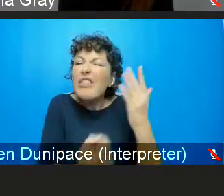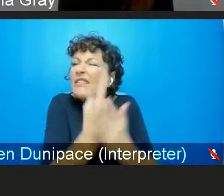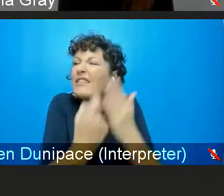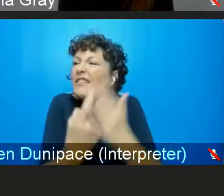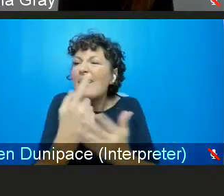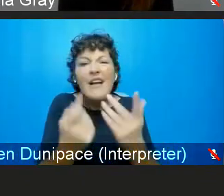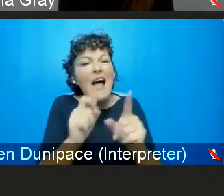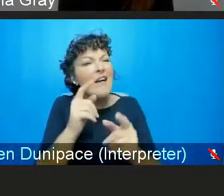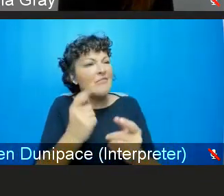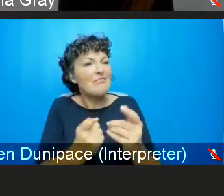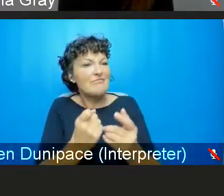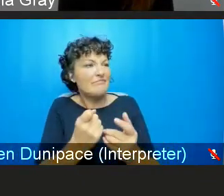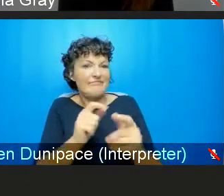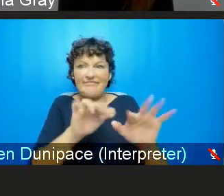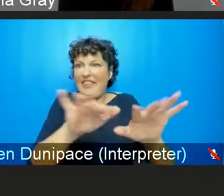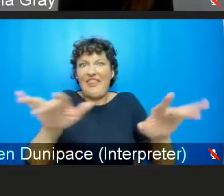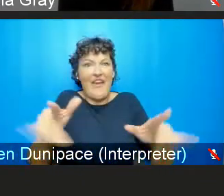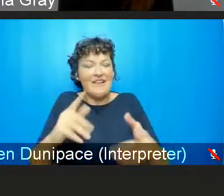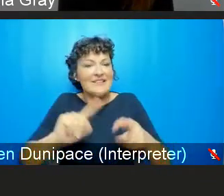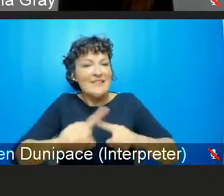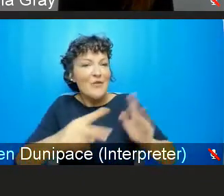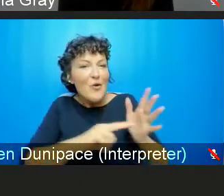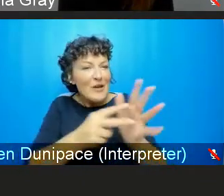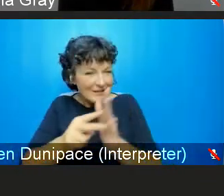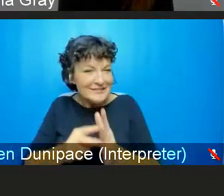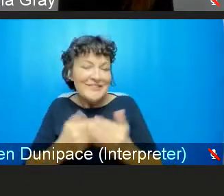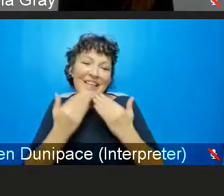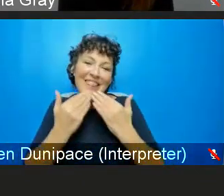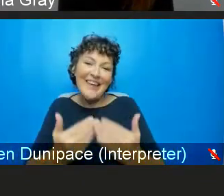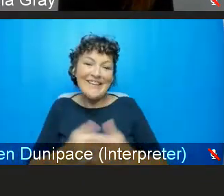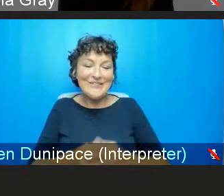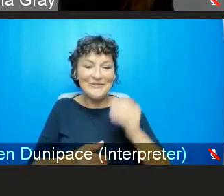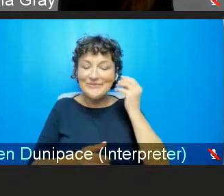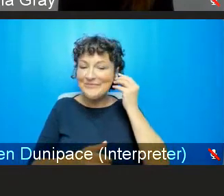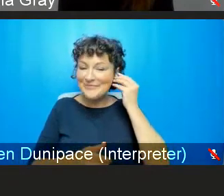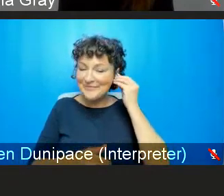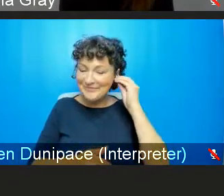Great, thank you. And finally on this one, Alex.